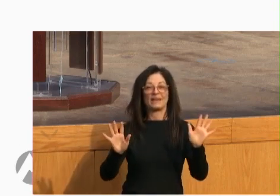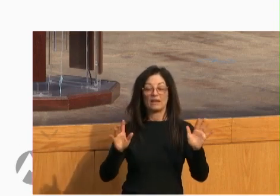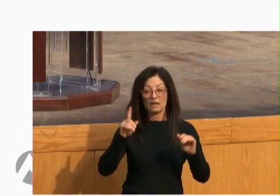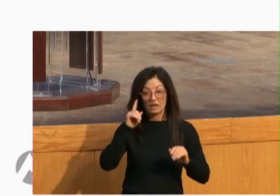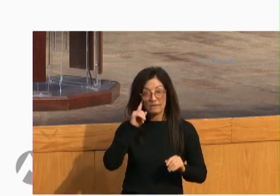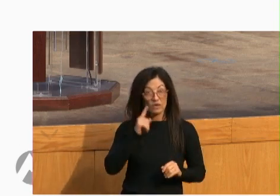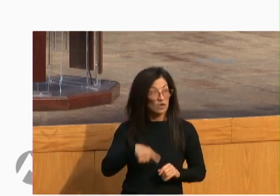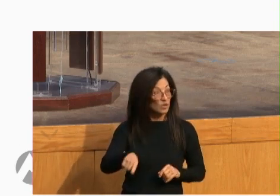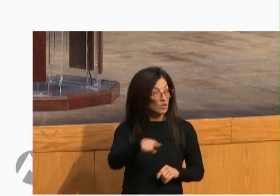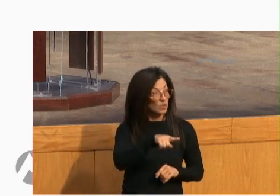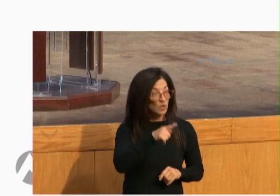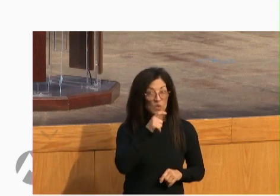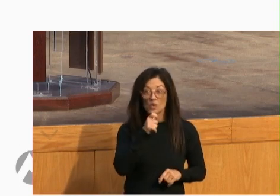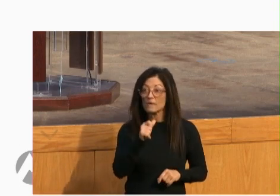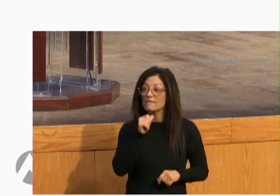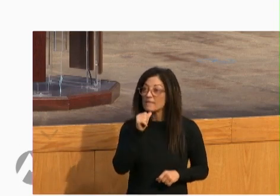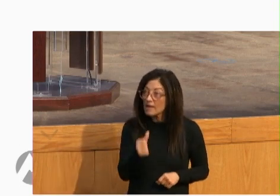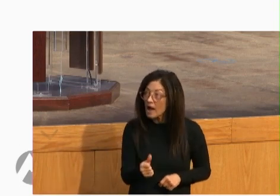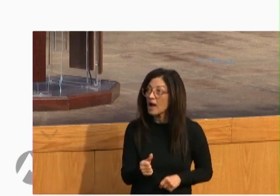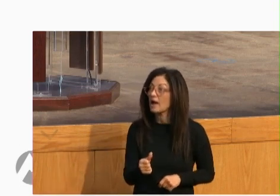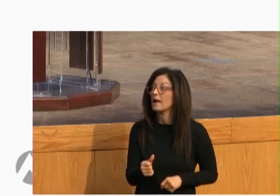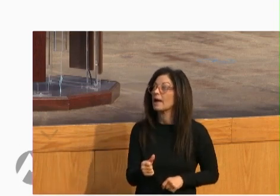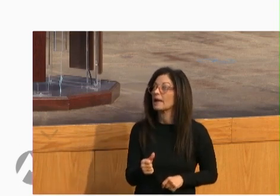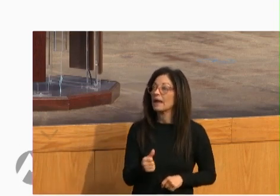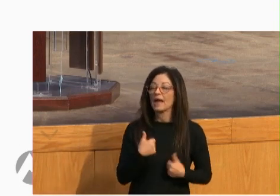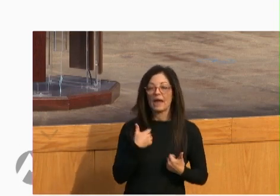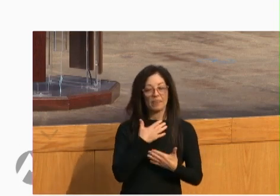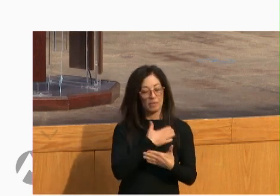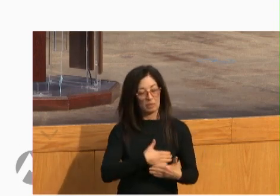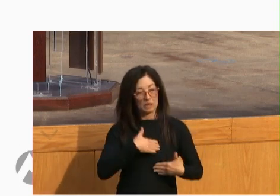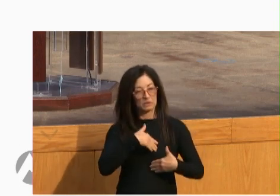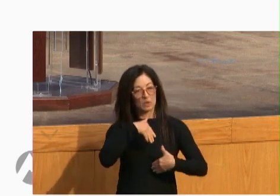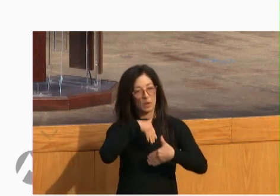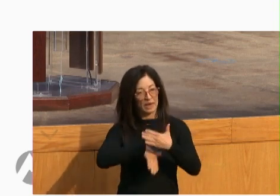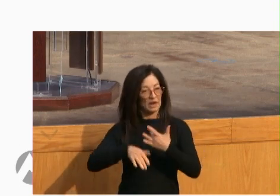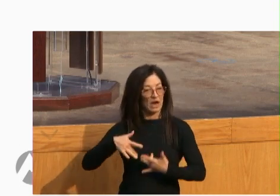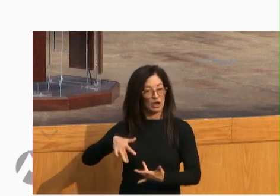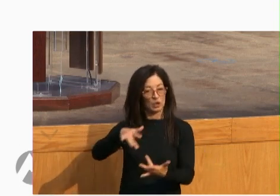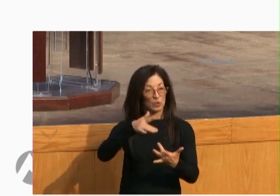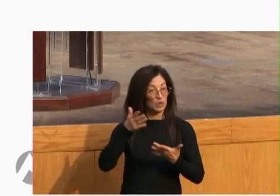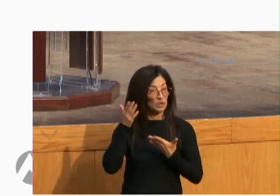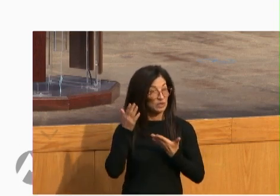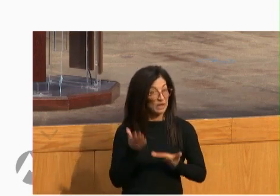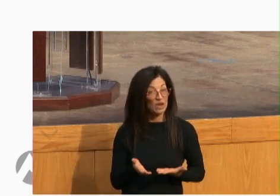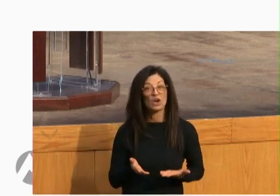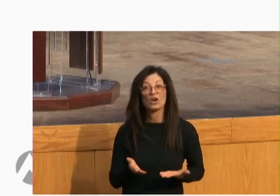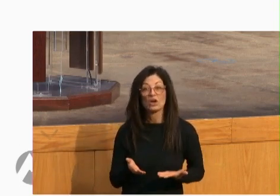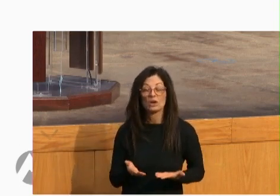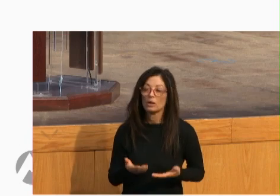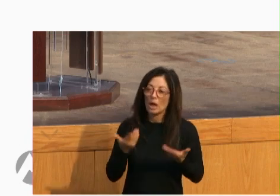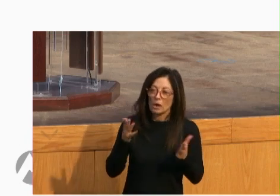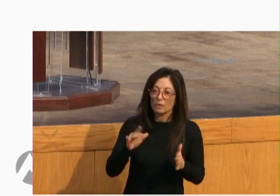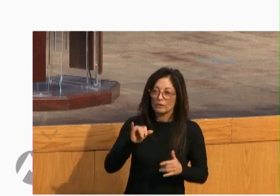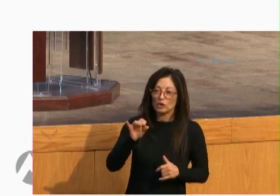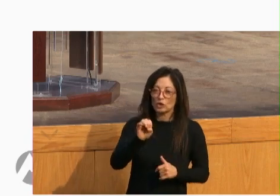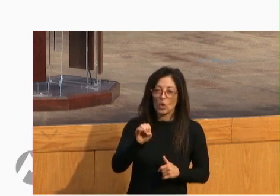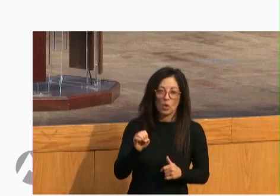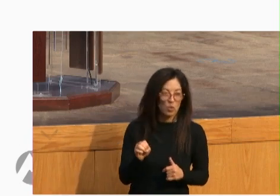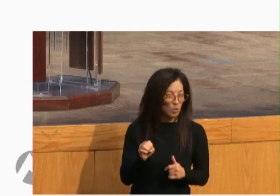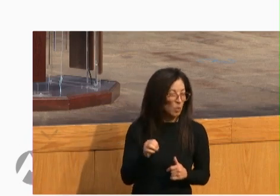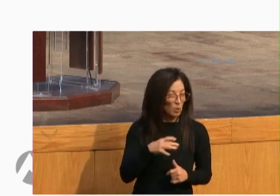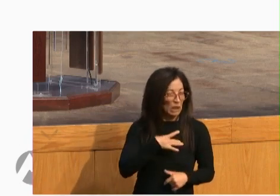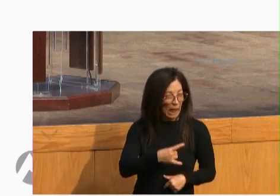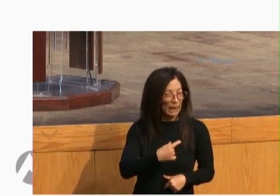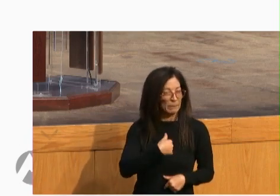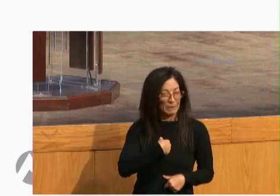those of you who have not had the pleasure of going at any tours there, I don't know if Joe would like the fact that I'm calling